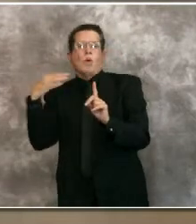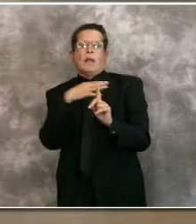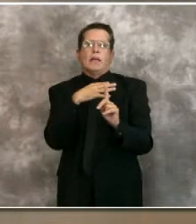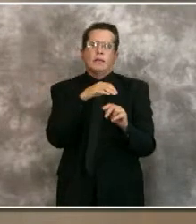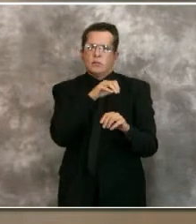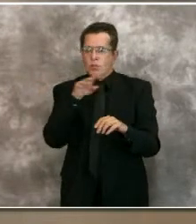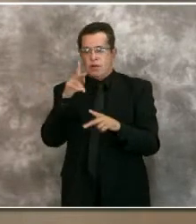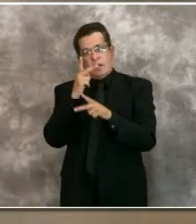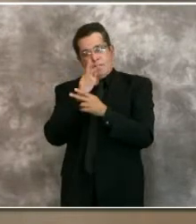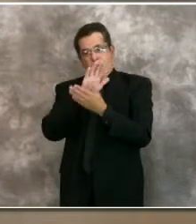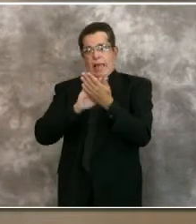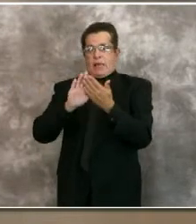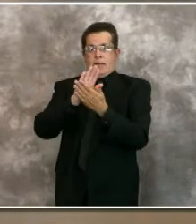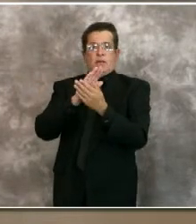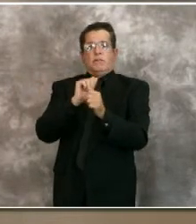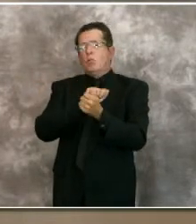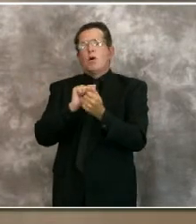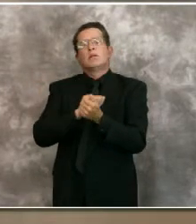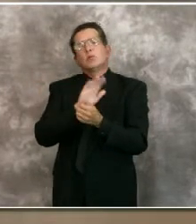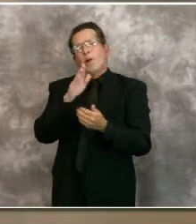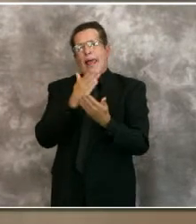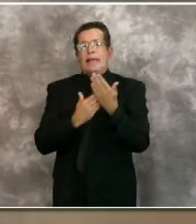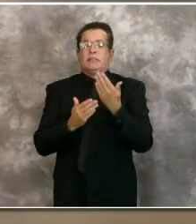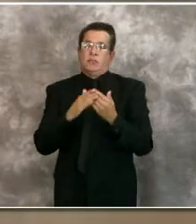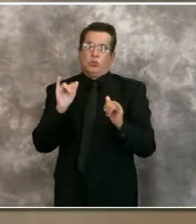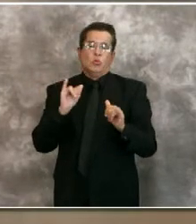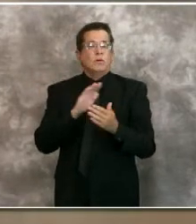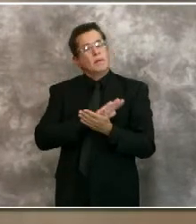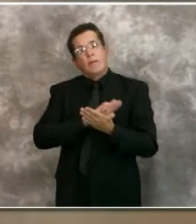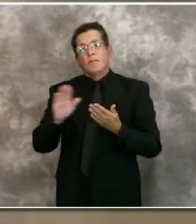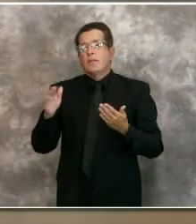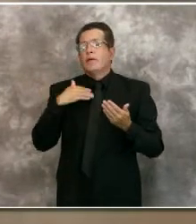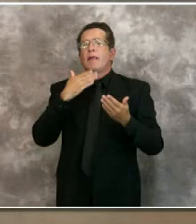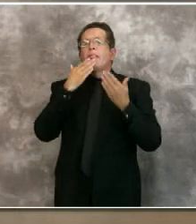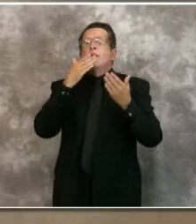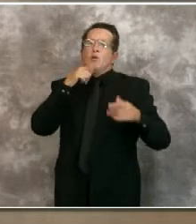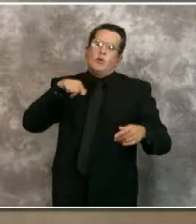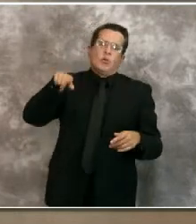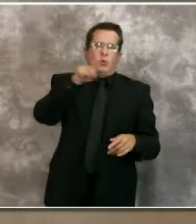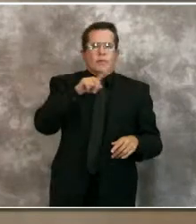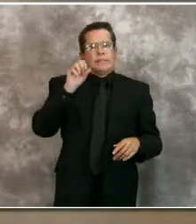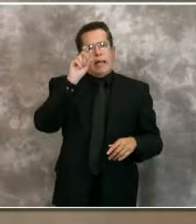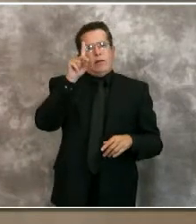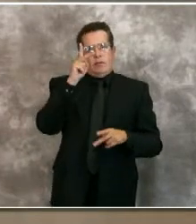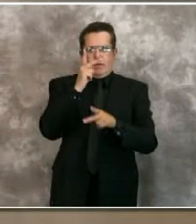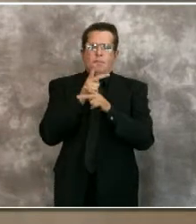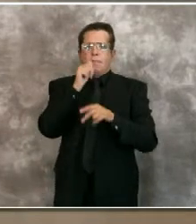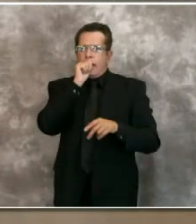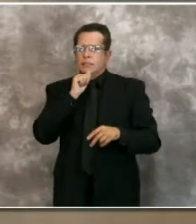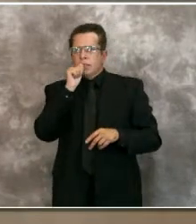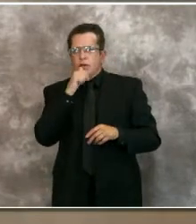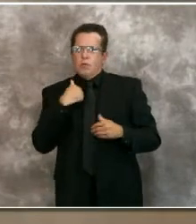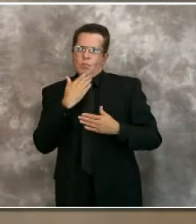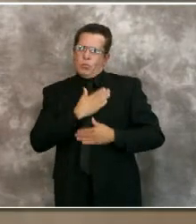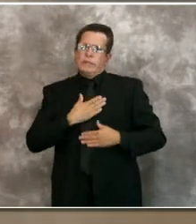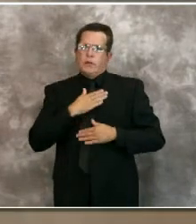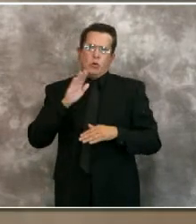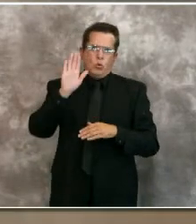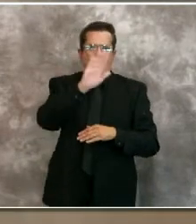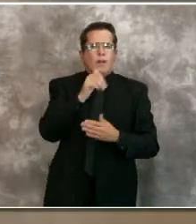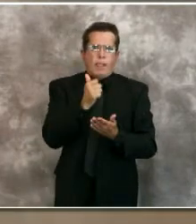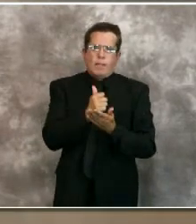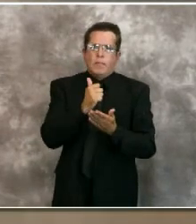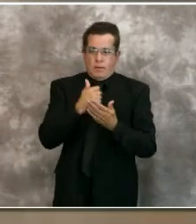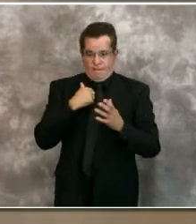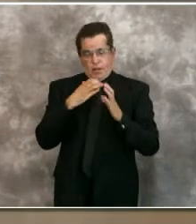like sanitizing surfaces. Thank you, San Diego, for working with us. We sincerely appreciate it. We've had a weekend's worth of